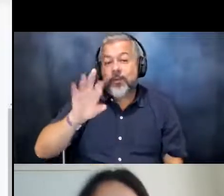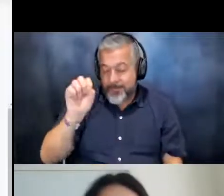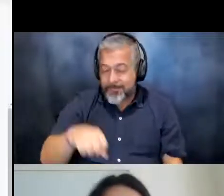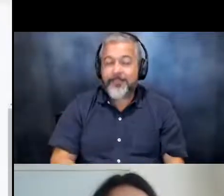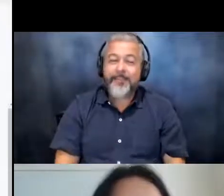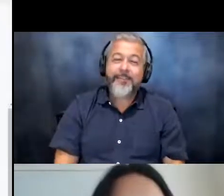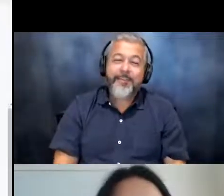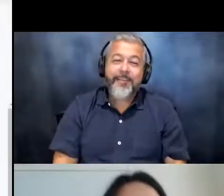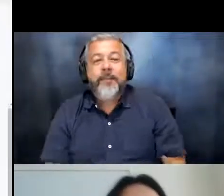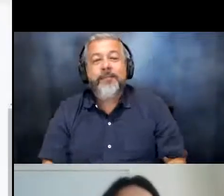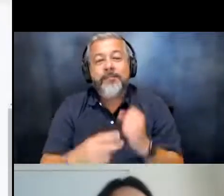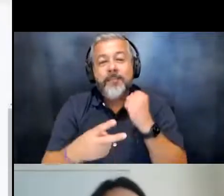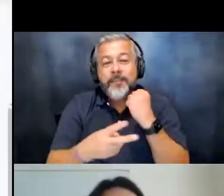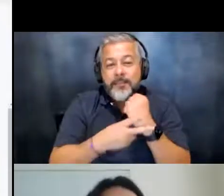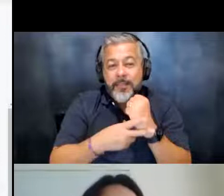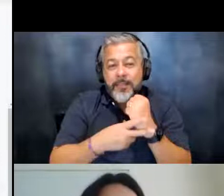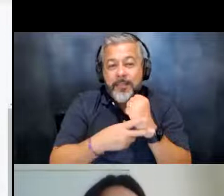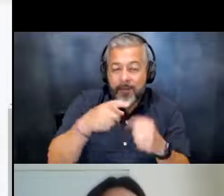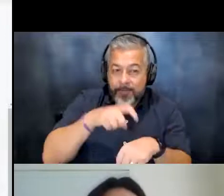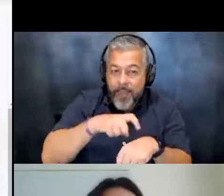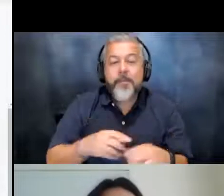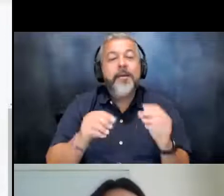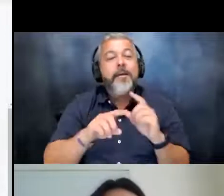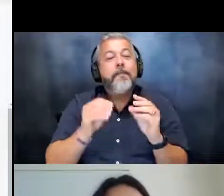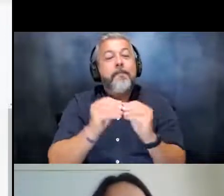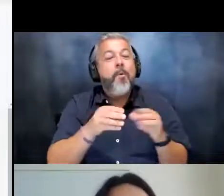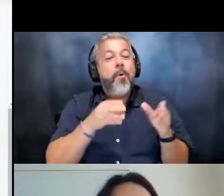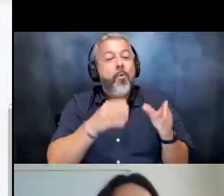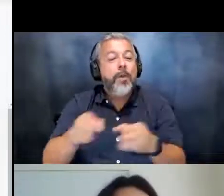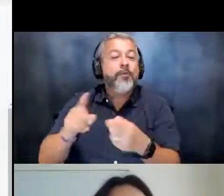Saving time, more methods of contact,